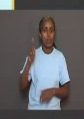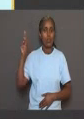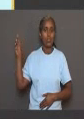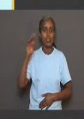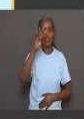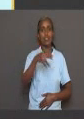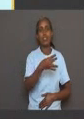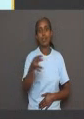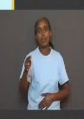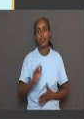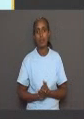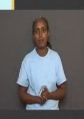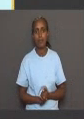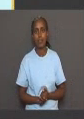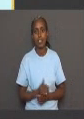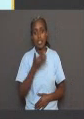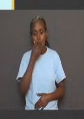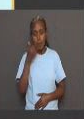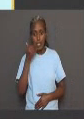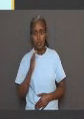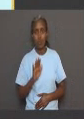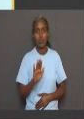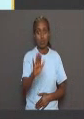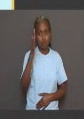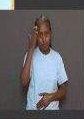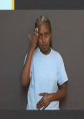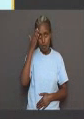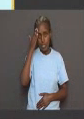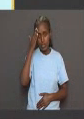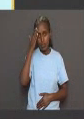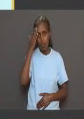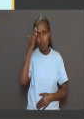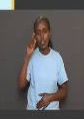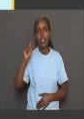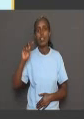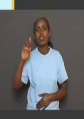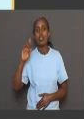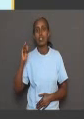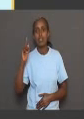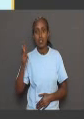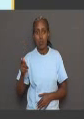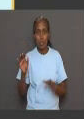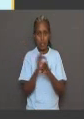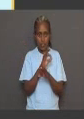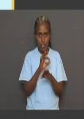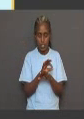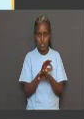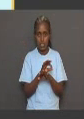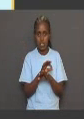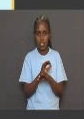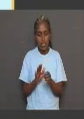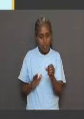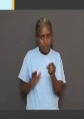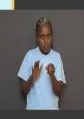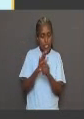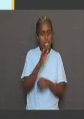table. Based on your knowledge of trigonometric functions, fill